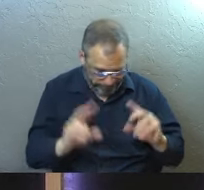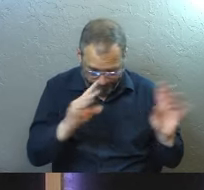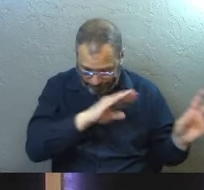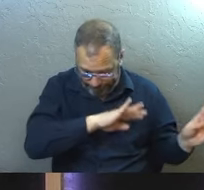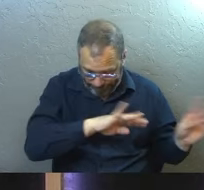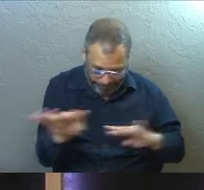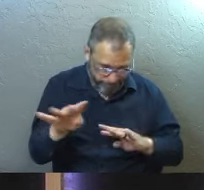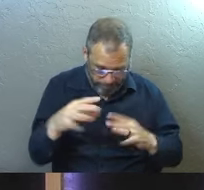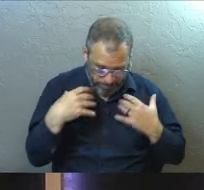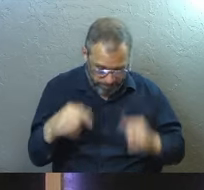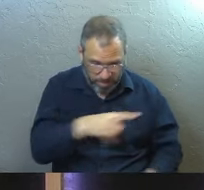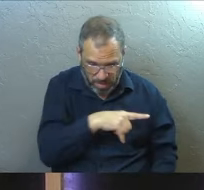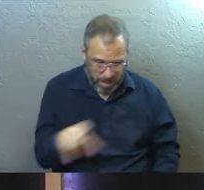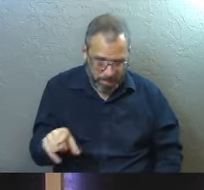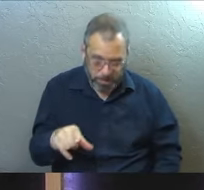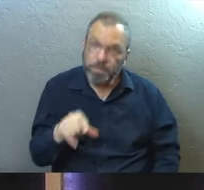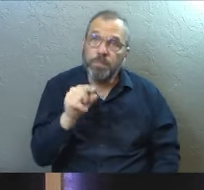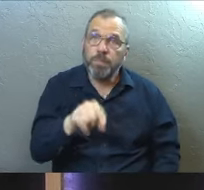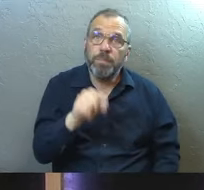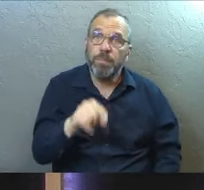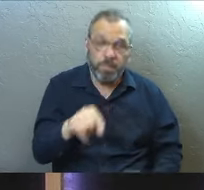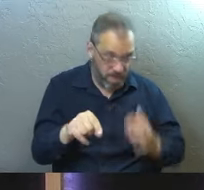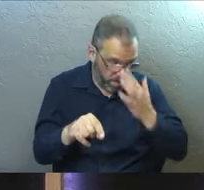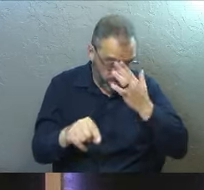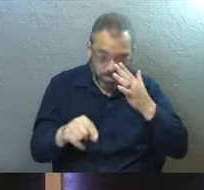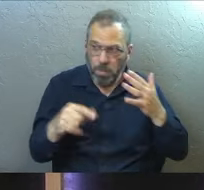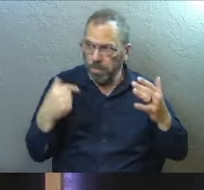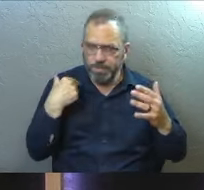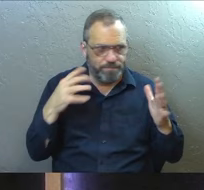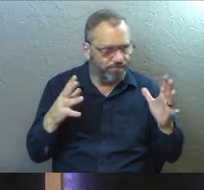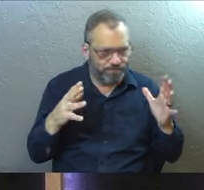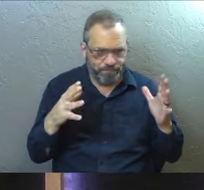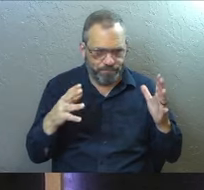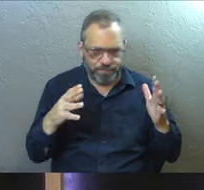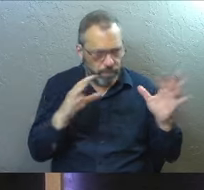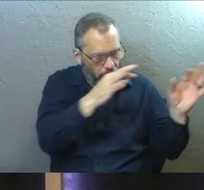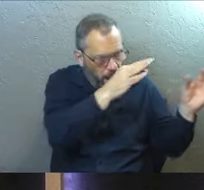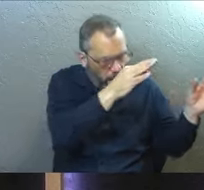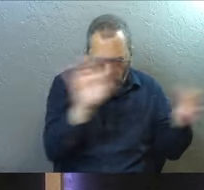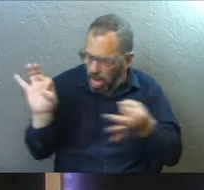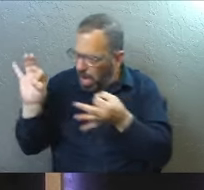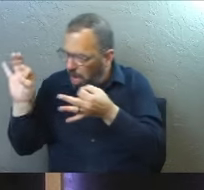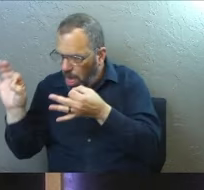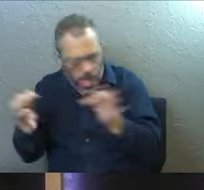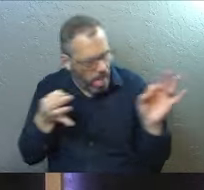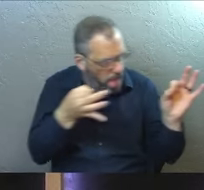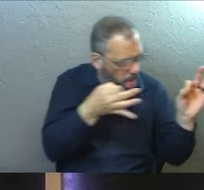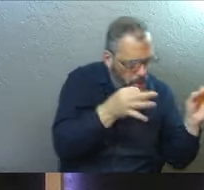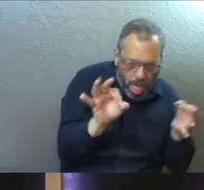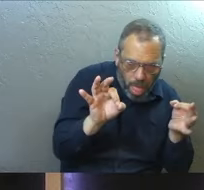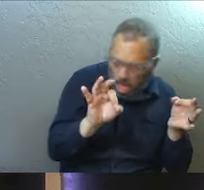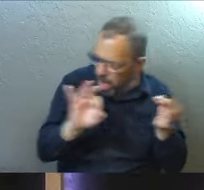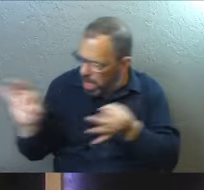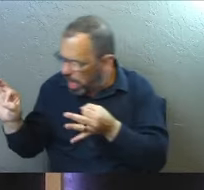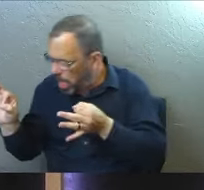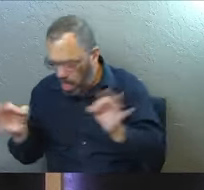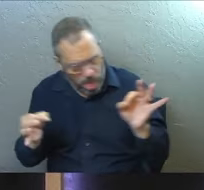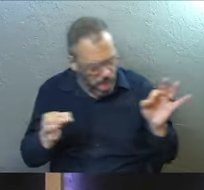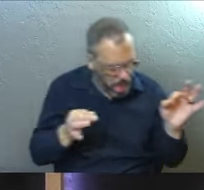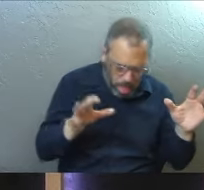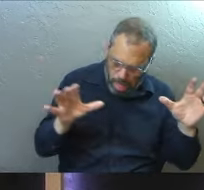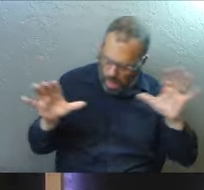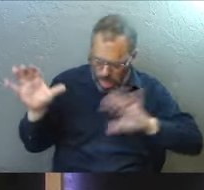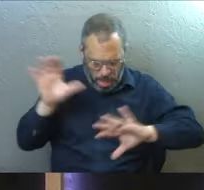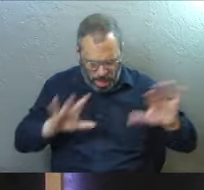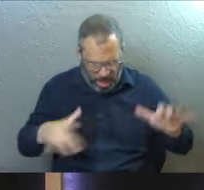and let me heal them." That this is sometimes what happens. We're so distracted. There's so many things going on that we find ourselves in this place where it's